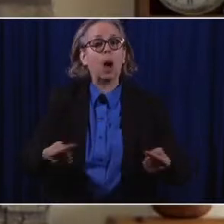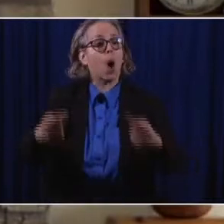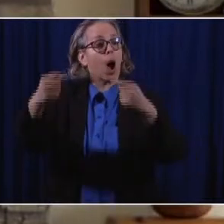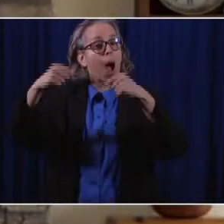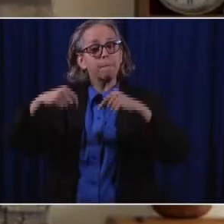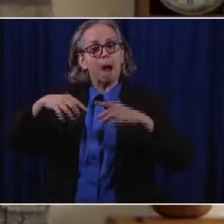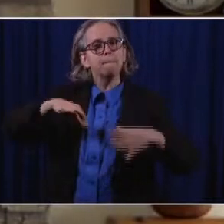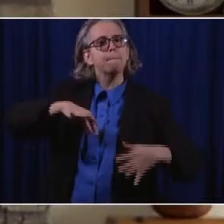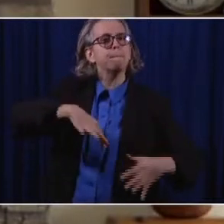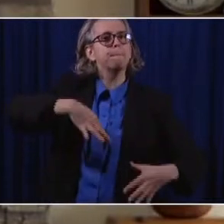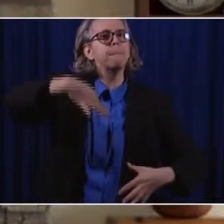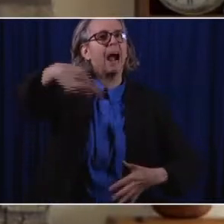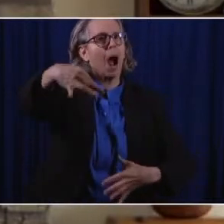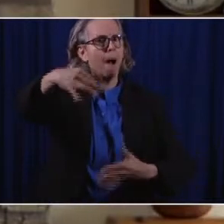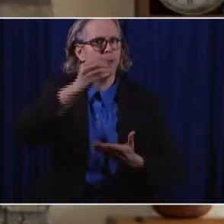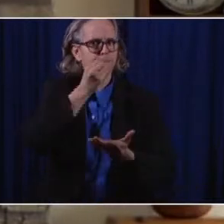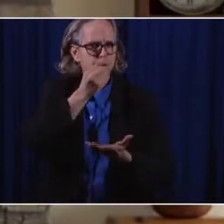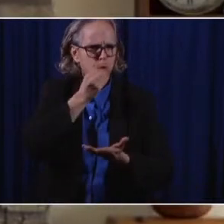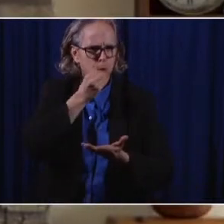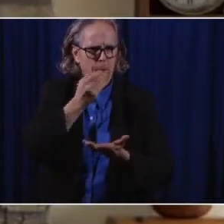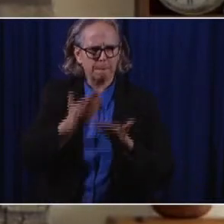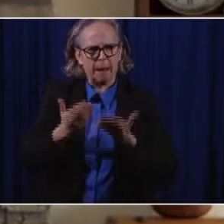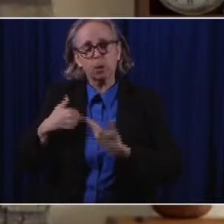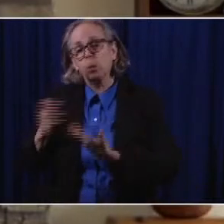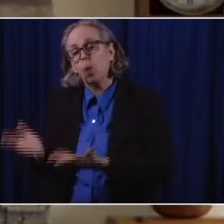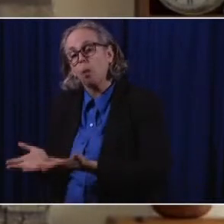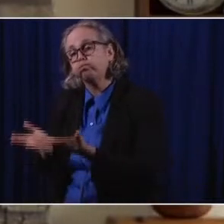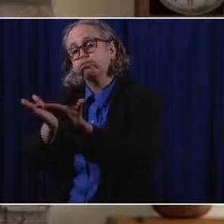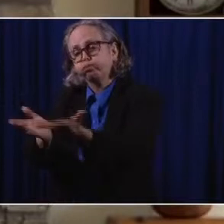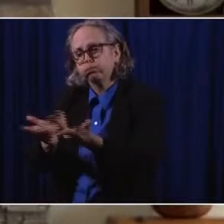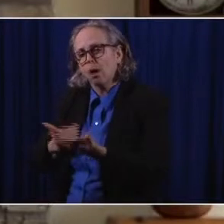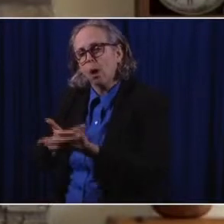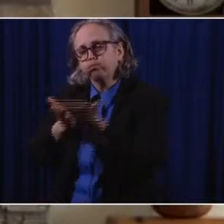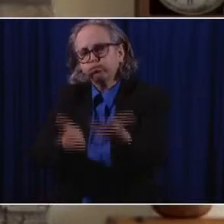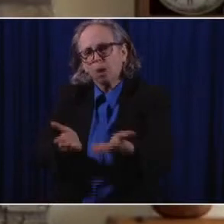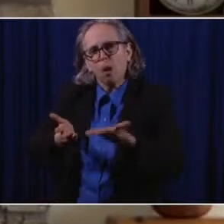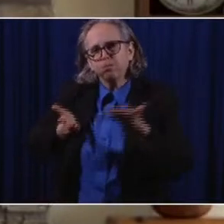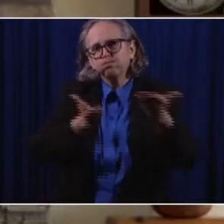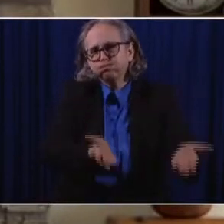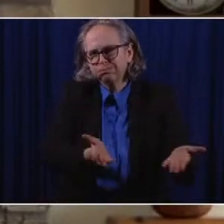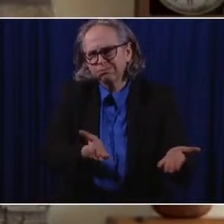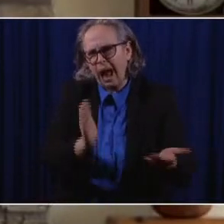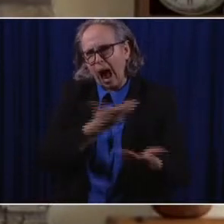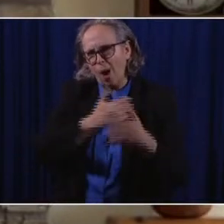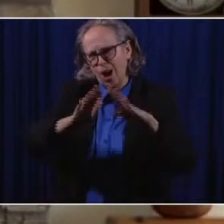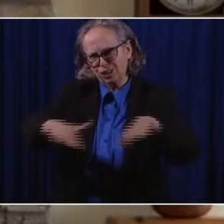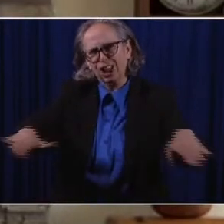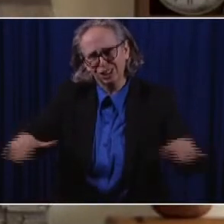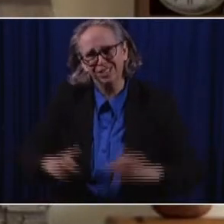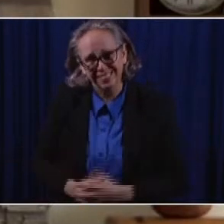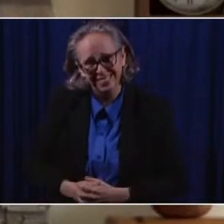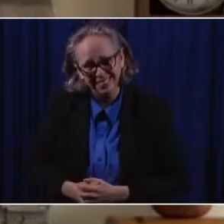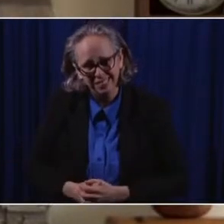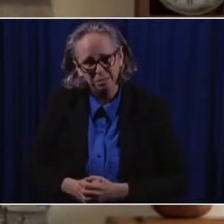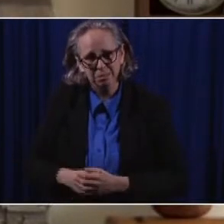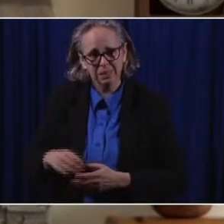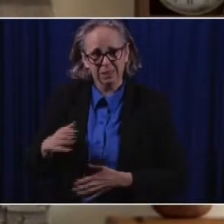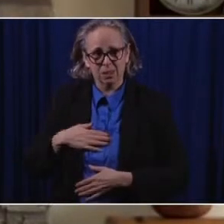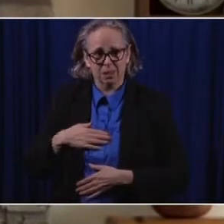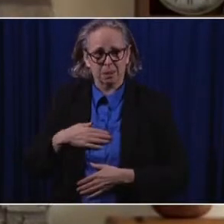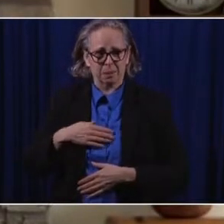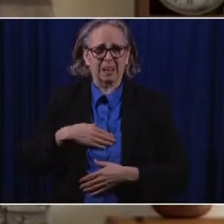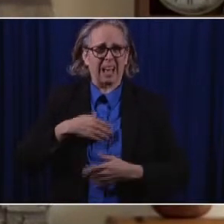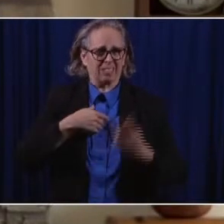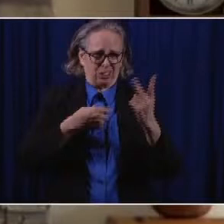we'll deliver it. I haven't quite decided yet. We have two of our sons and their families who are a good